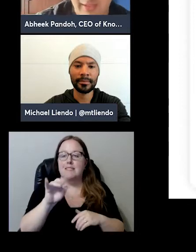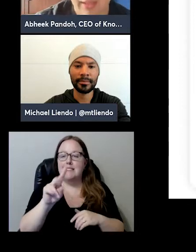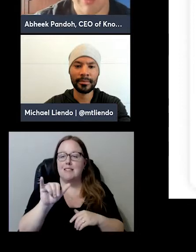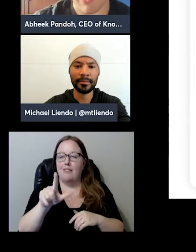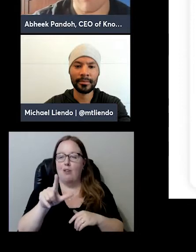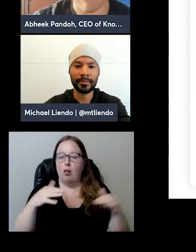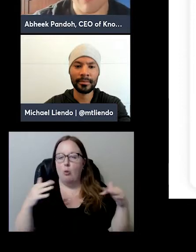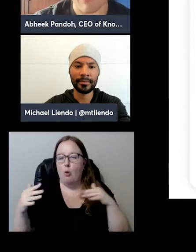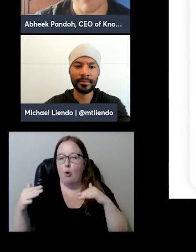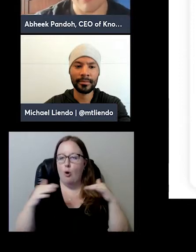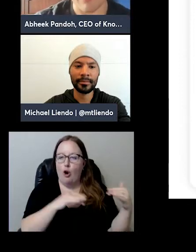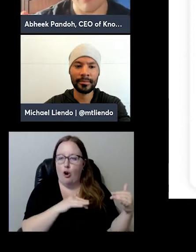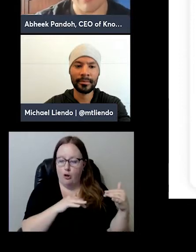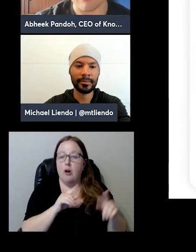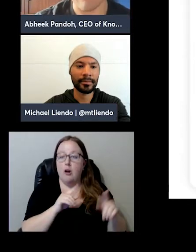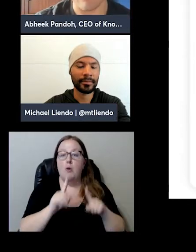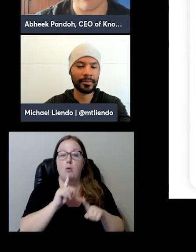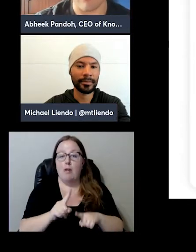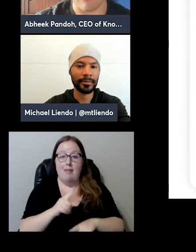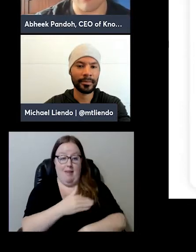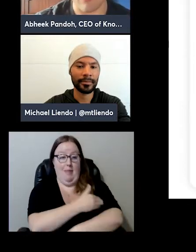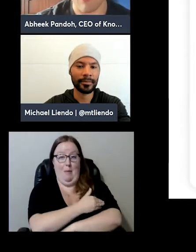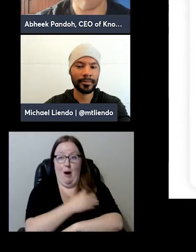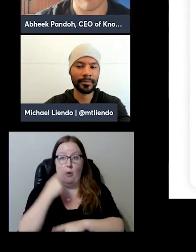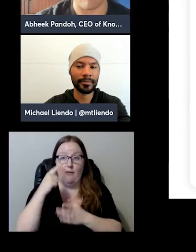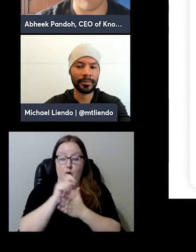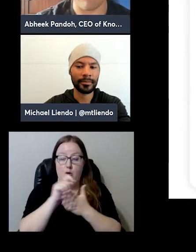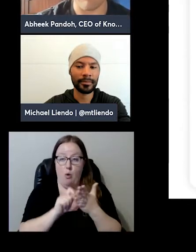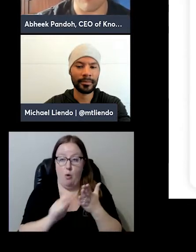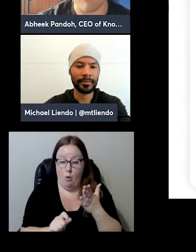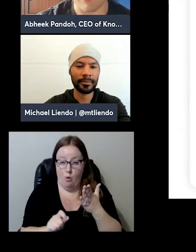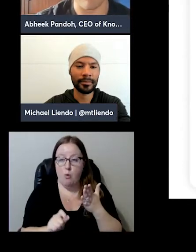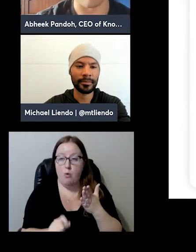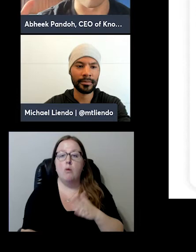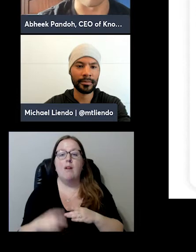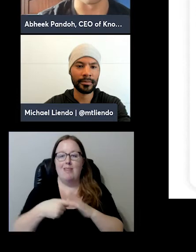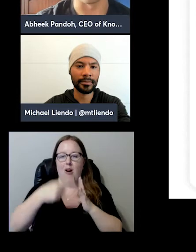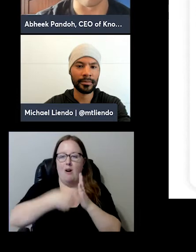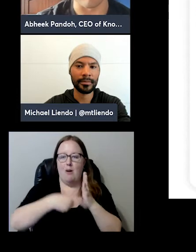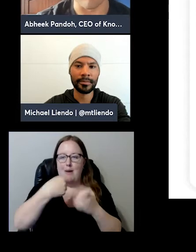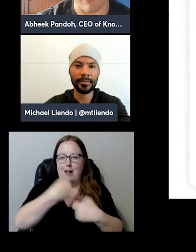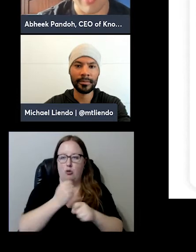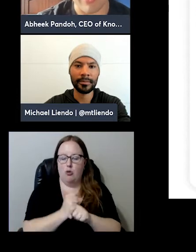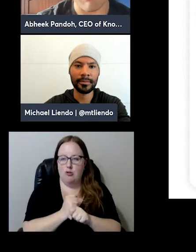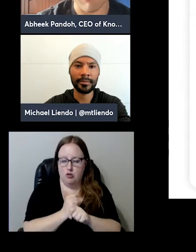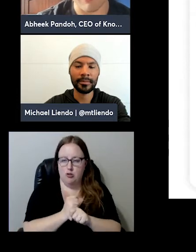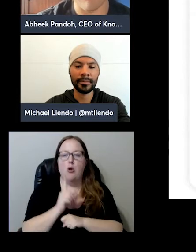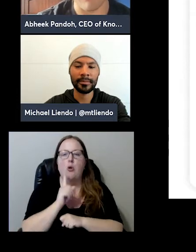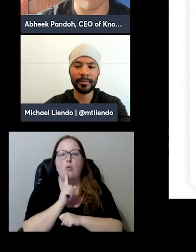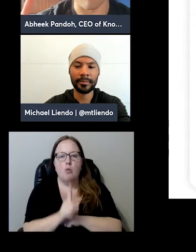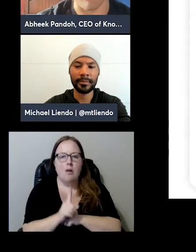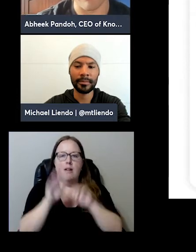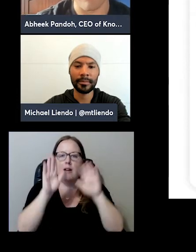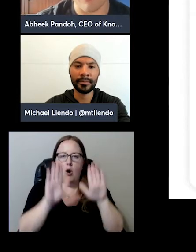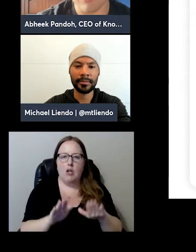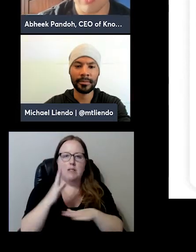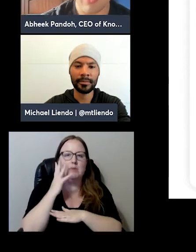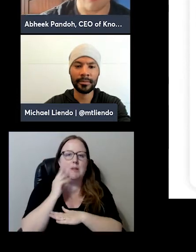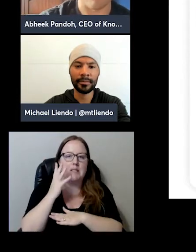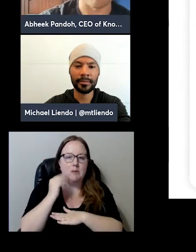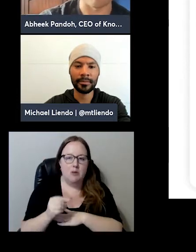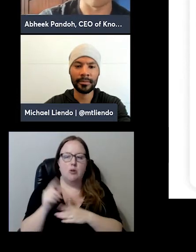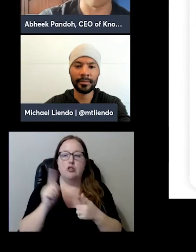really I think the power of Knowt, is definitely our automatic creation. But we've created a really really great experience for you to write